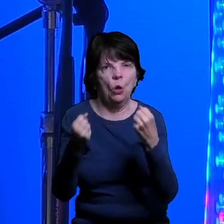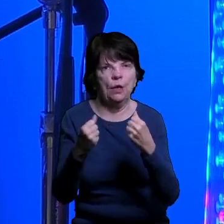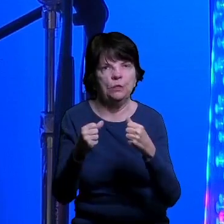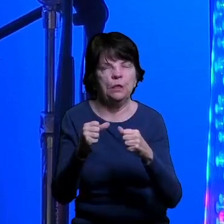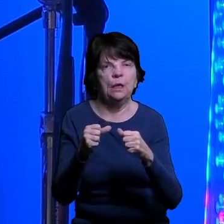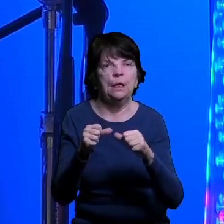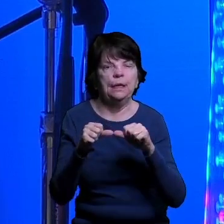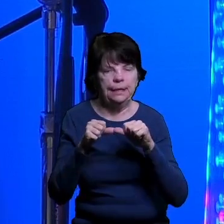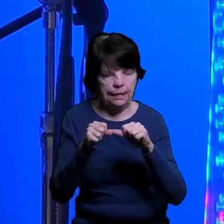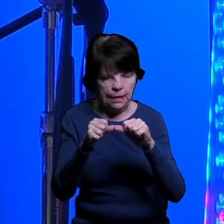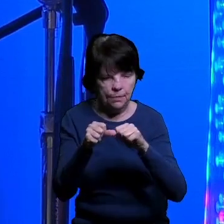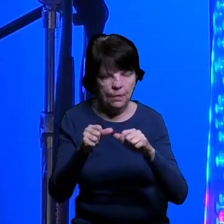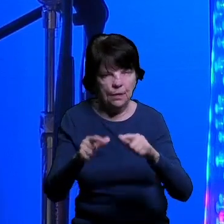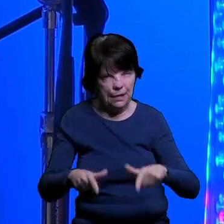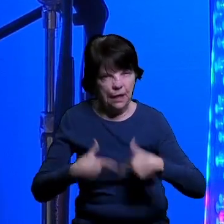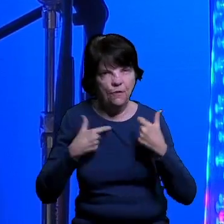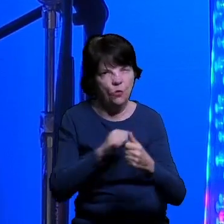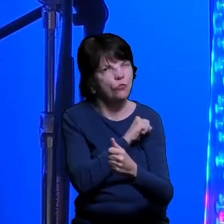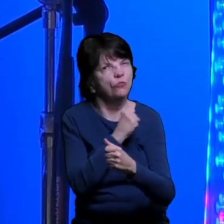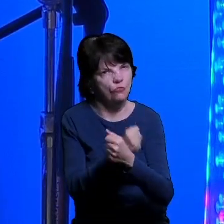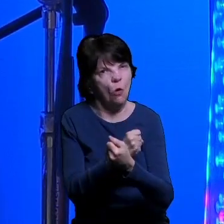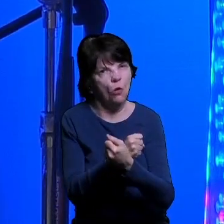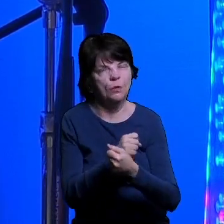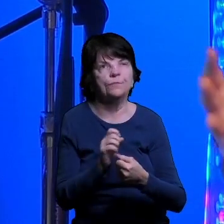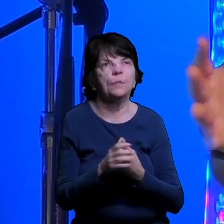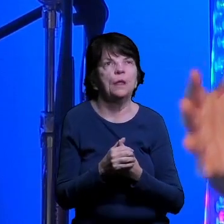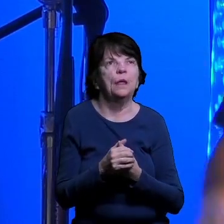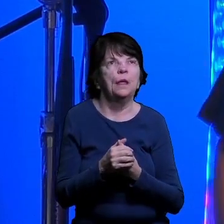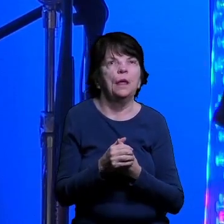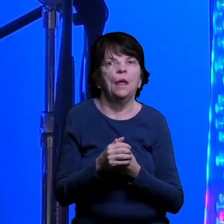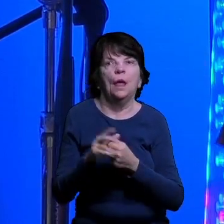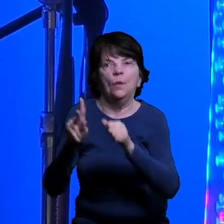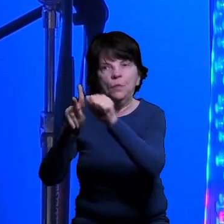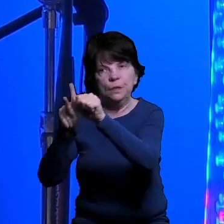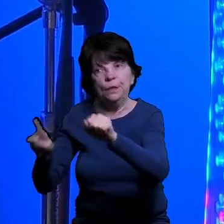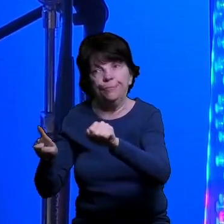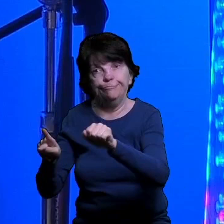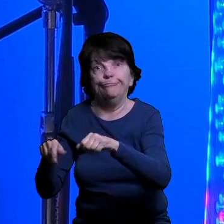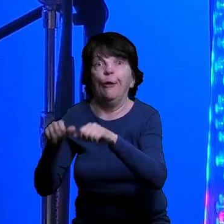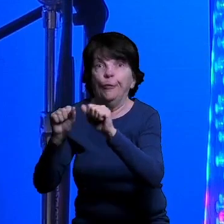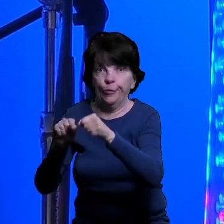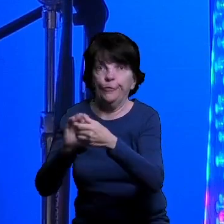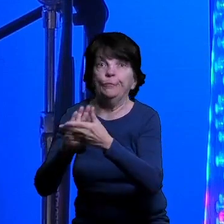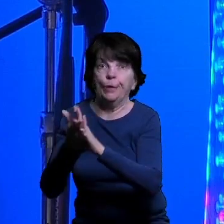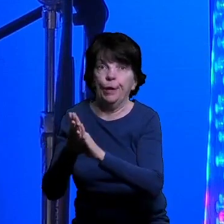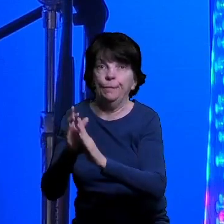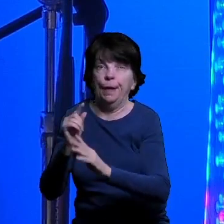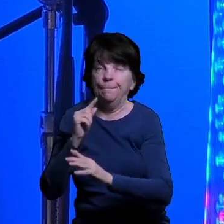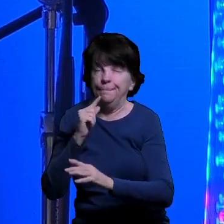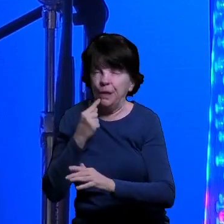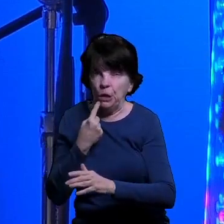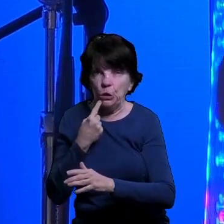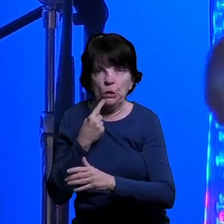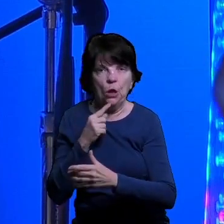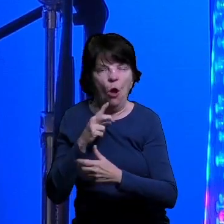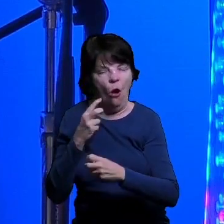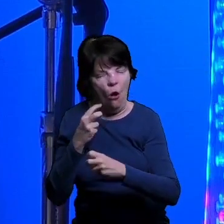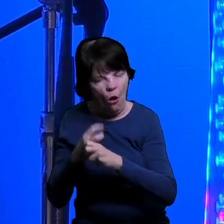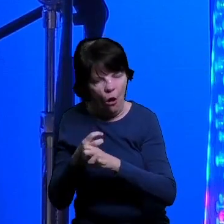ability to go from one place to the other. They could have become bitter. They could have been jaded. They could have been hopeless.